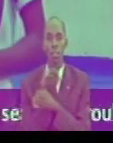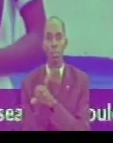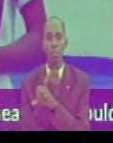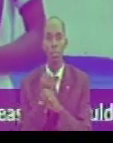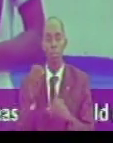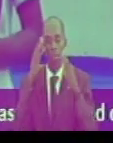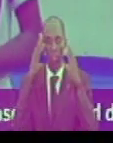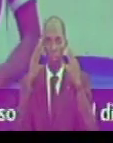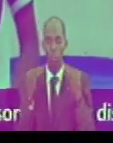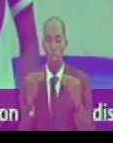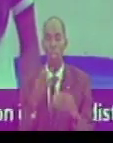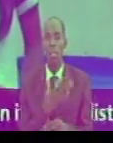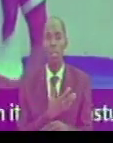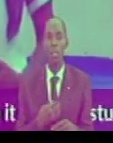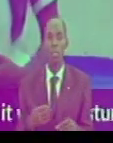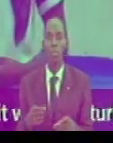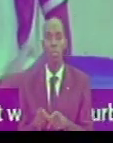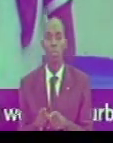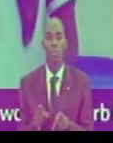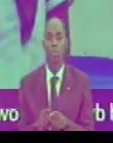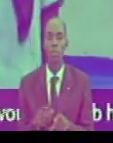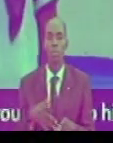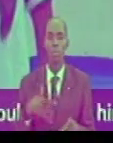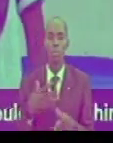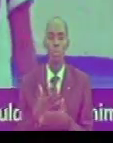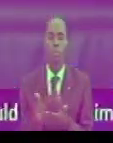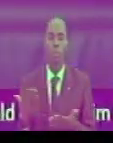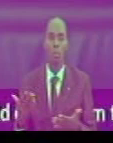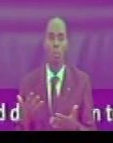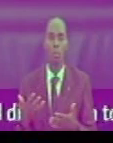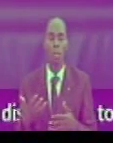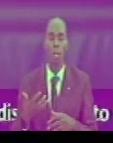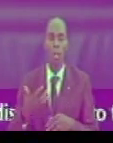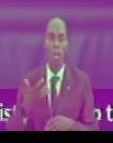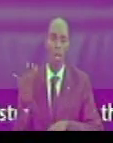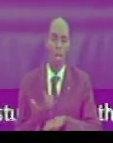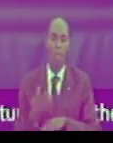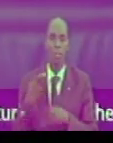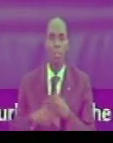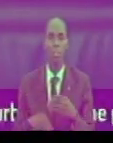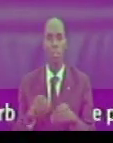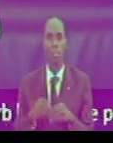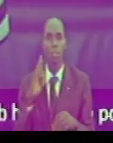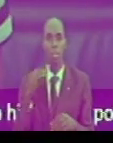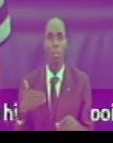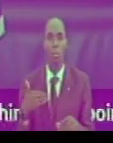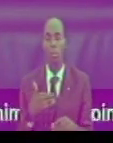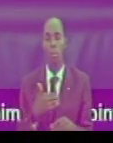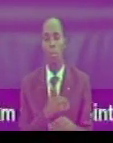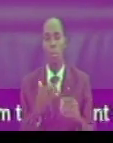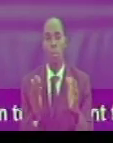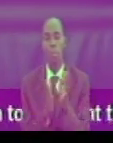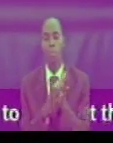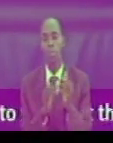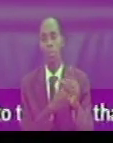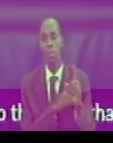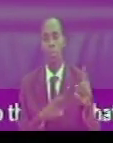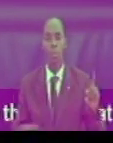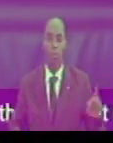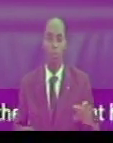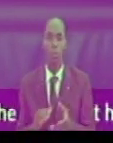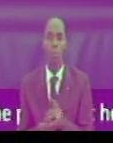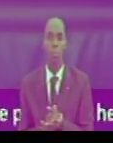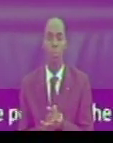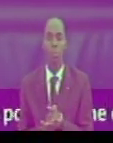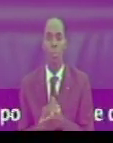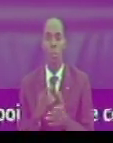testimony. Praise the Lord. Hallelujah. Praise Master Jesus. Hallelujah. My name is Olekama Esther